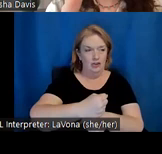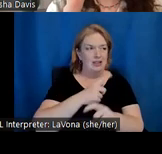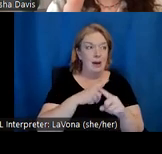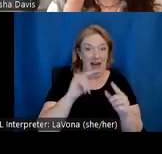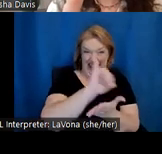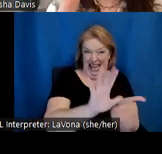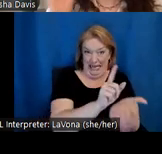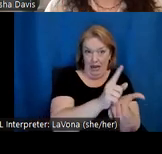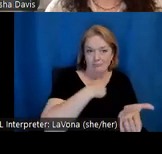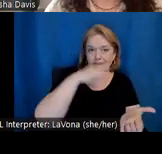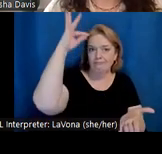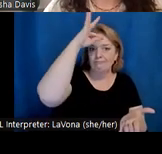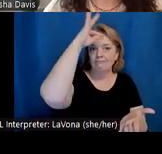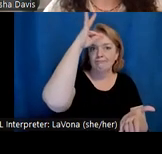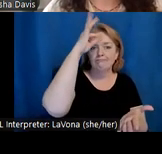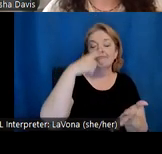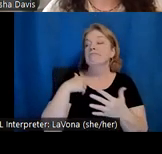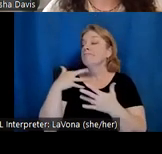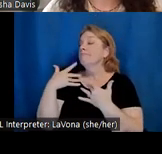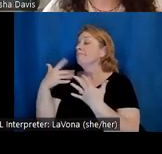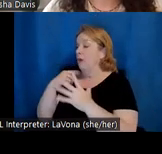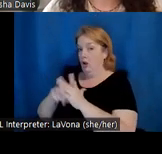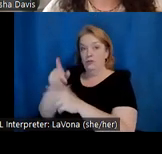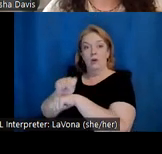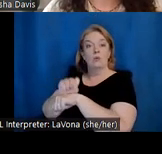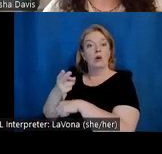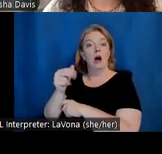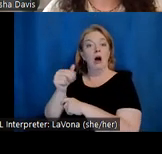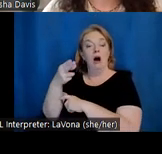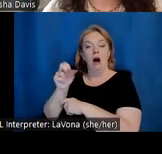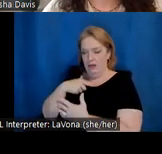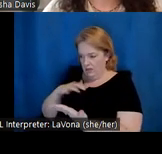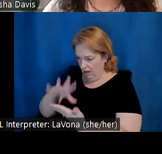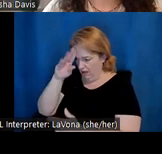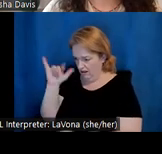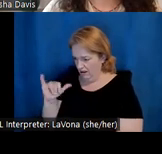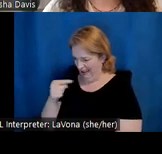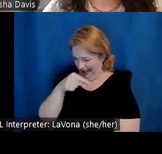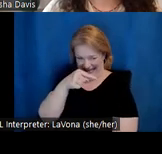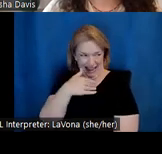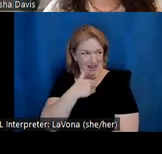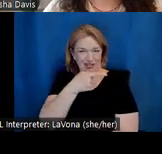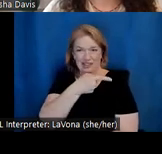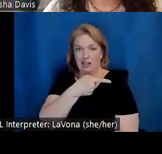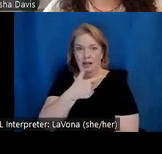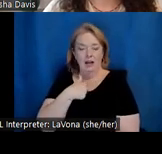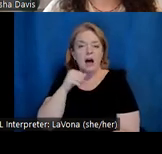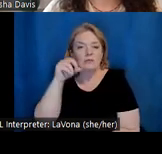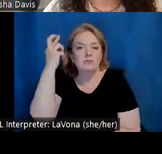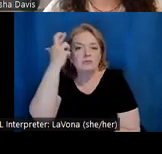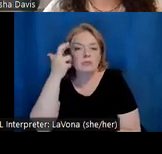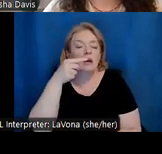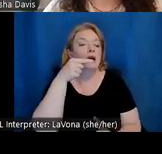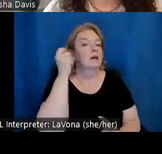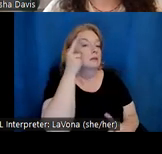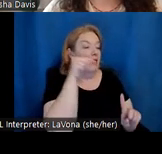until I came to HAHS. My hope is that the magic of this place, one of the most intact artist sites in the